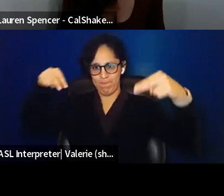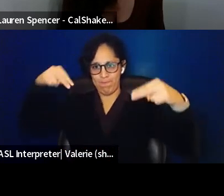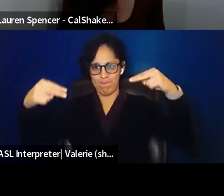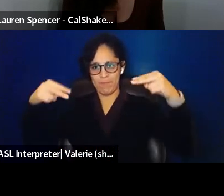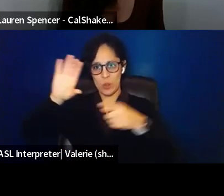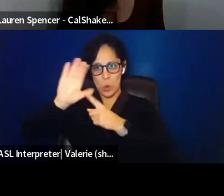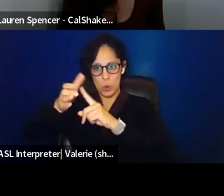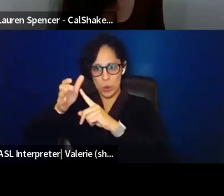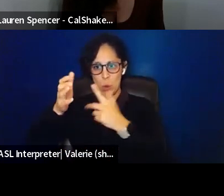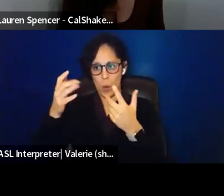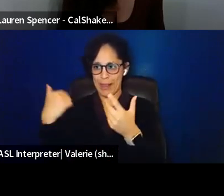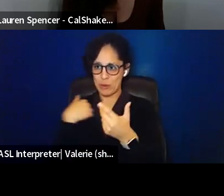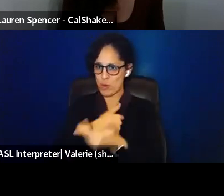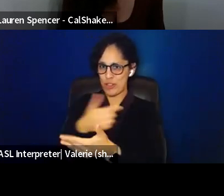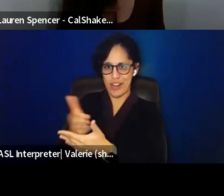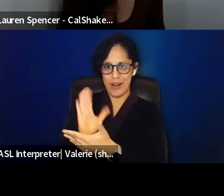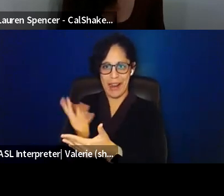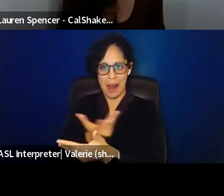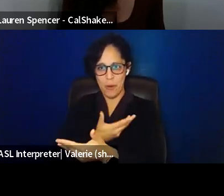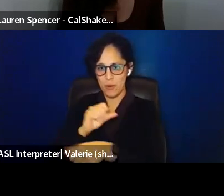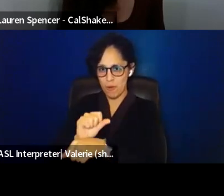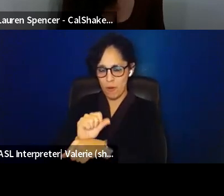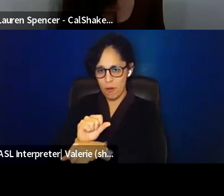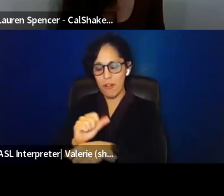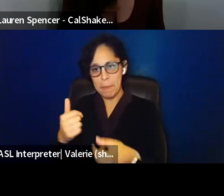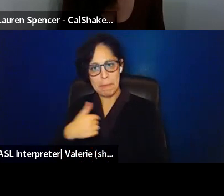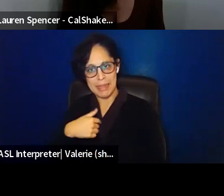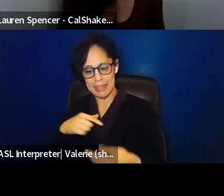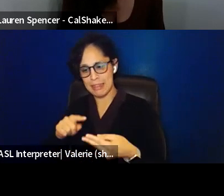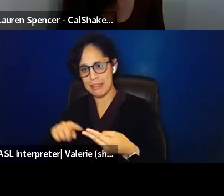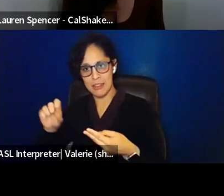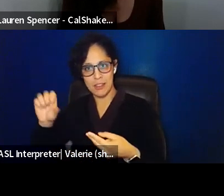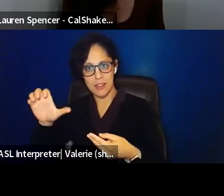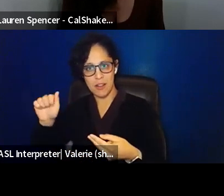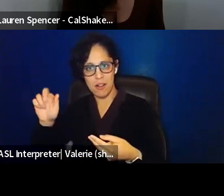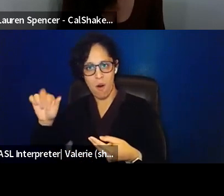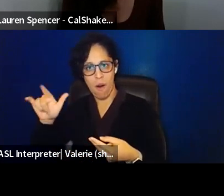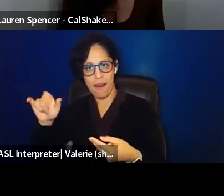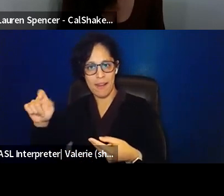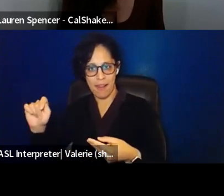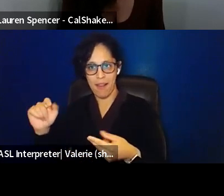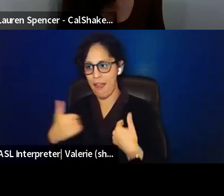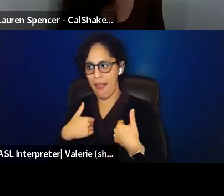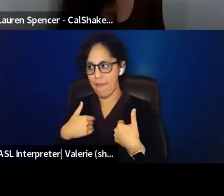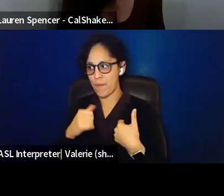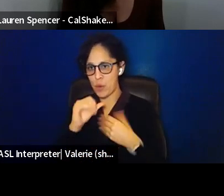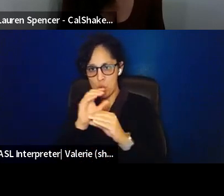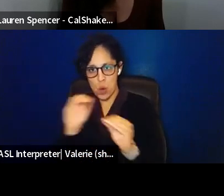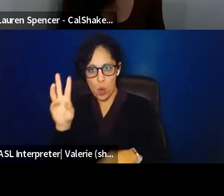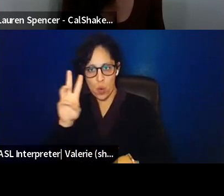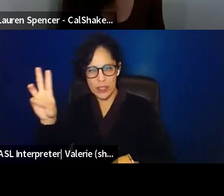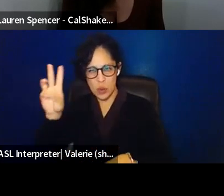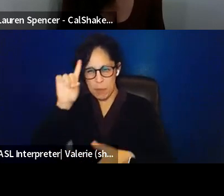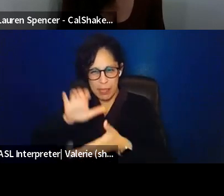And especially Mann and Scarlett, I will say, are coming from non-Western, non-American ways of leadership. They're